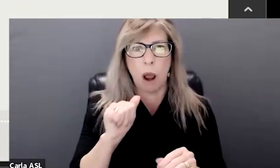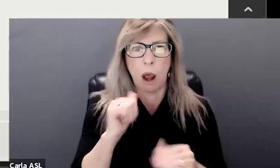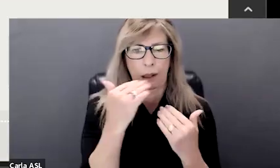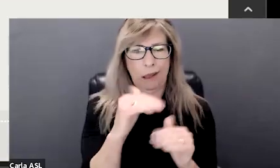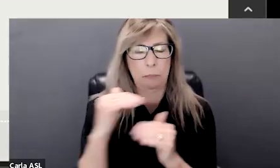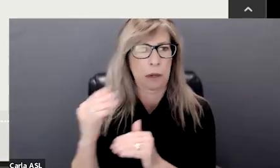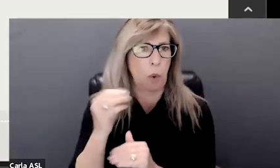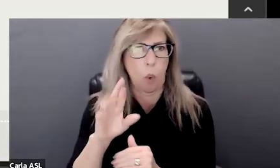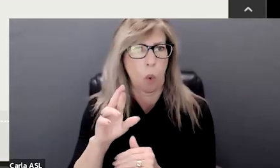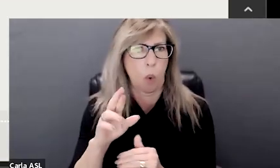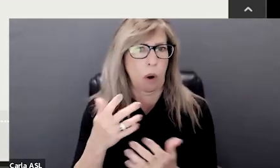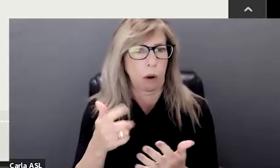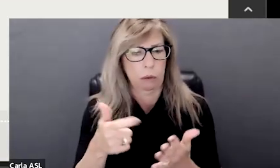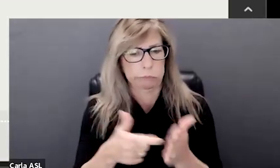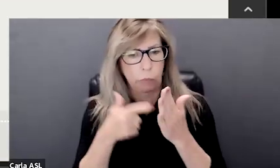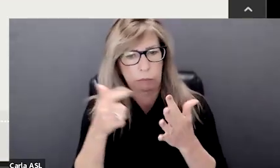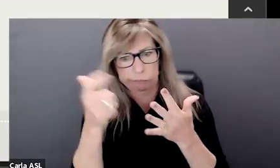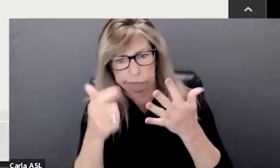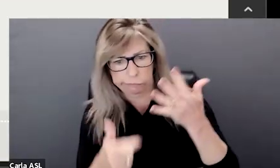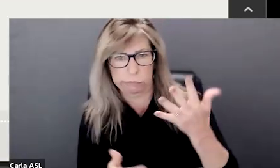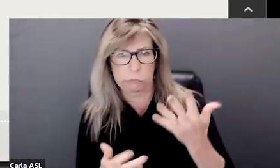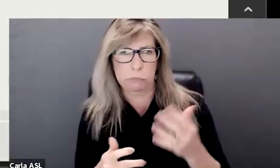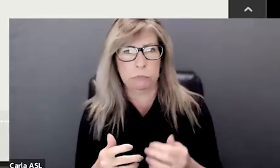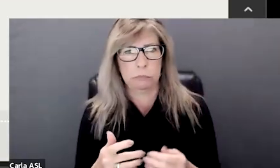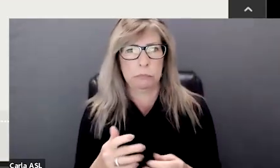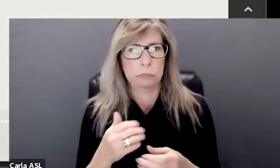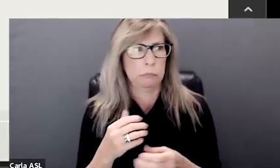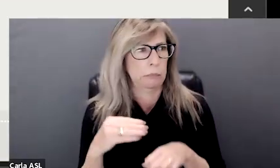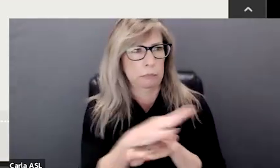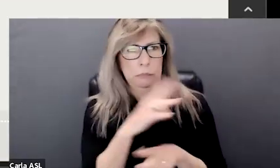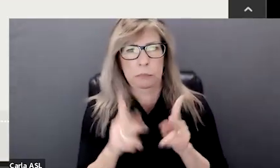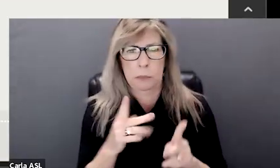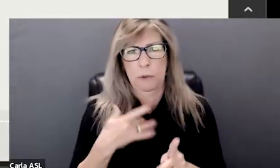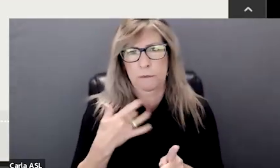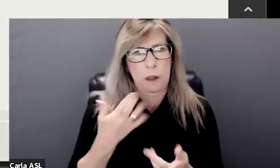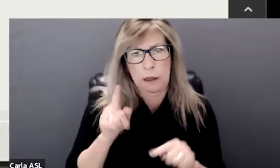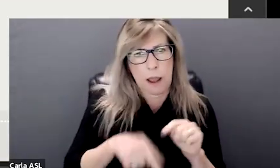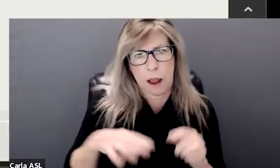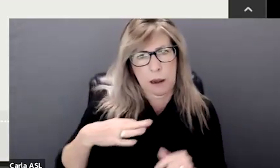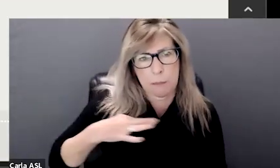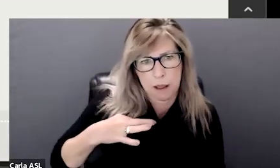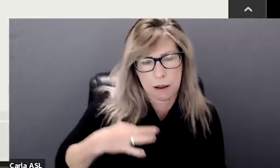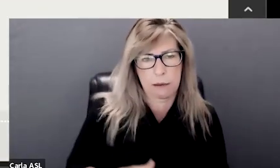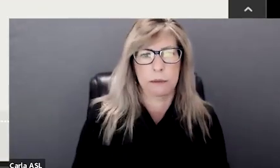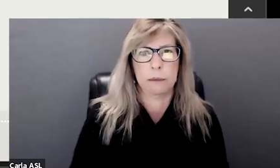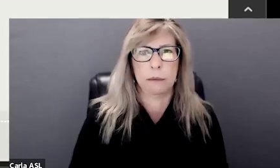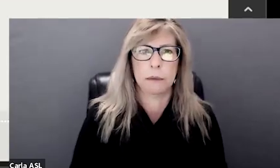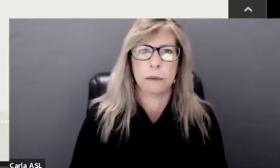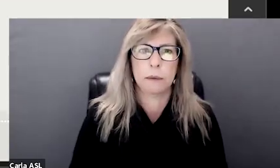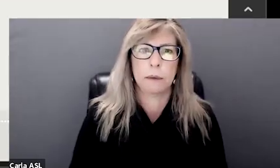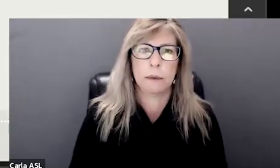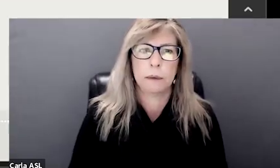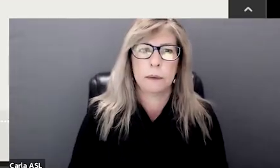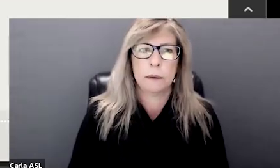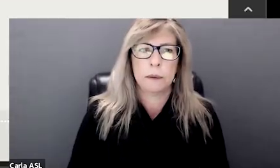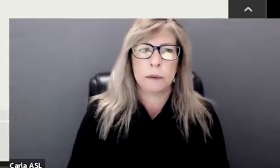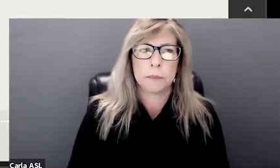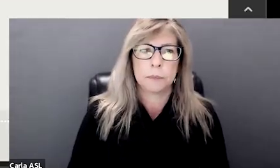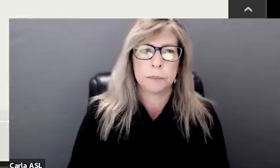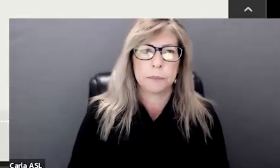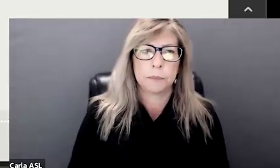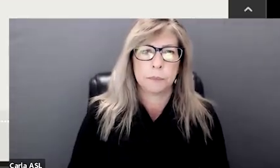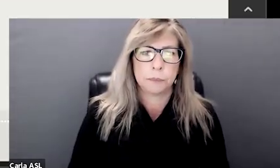22, job postings, again, same idea. We want to be focused on what's truly required. We also want to signal the